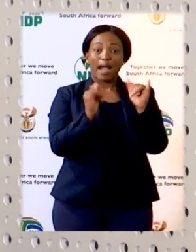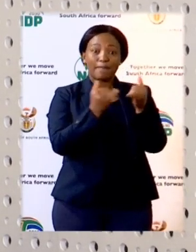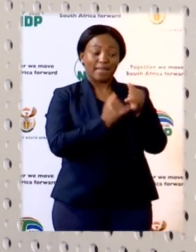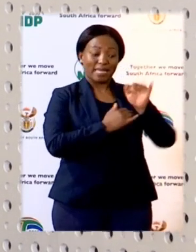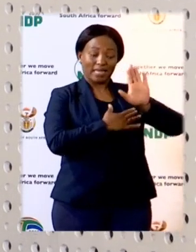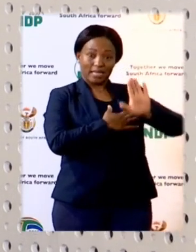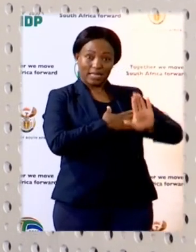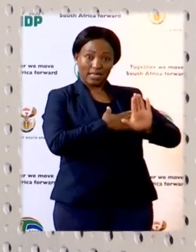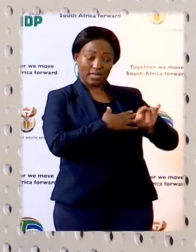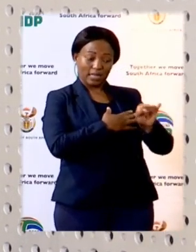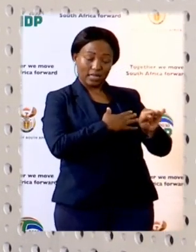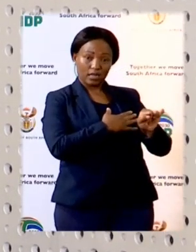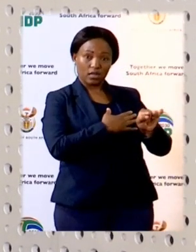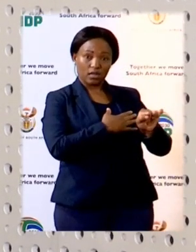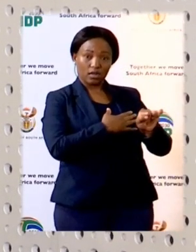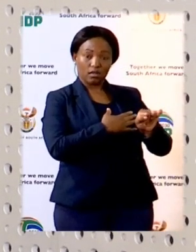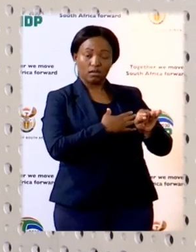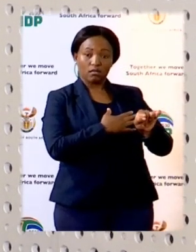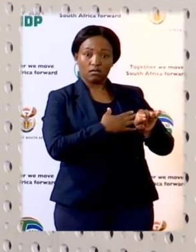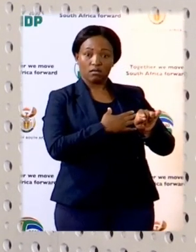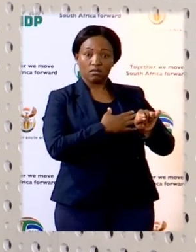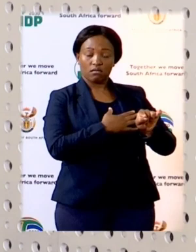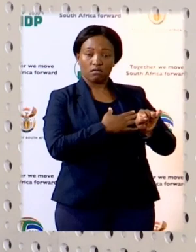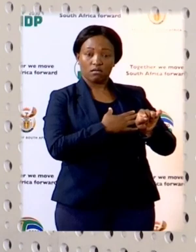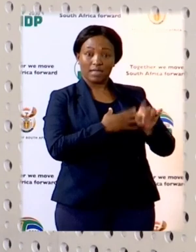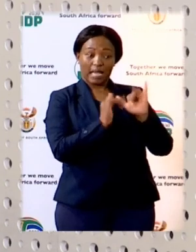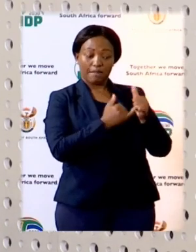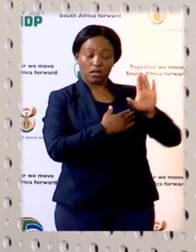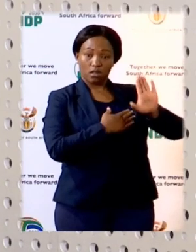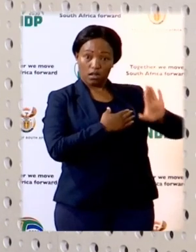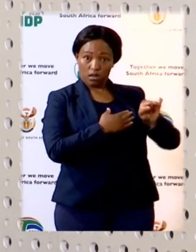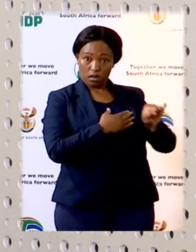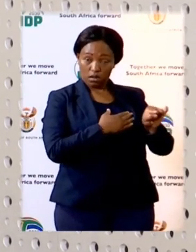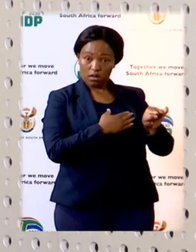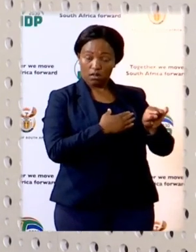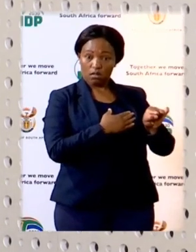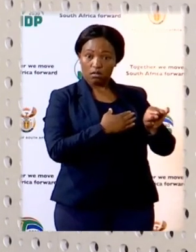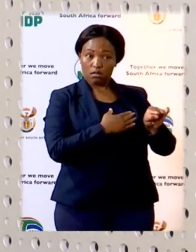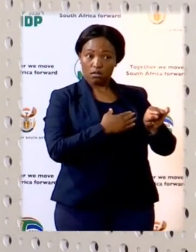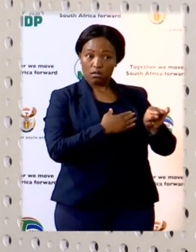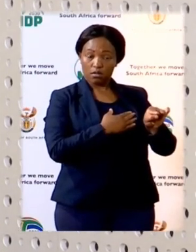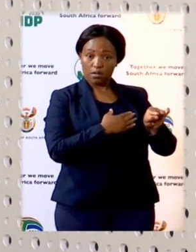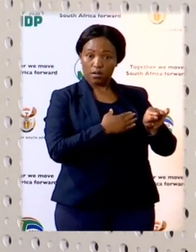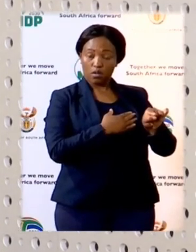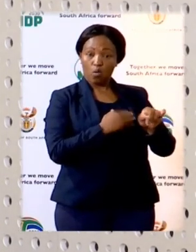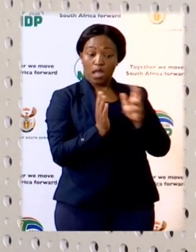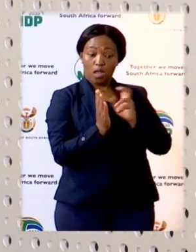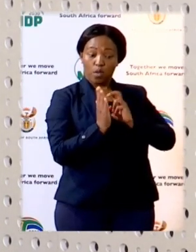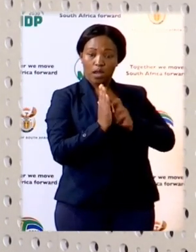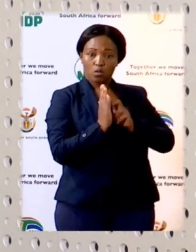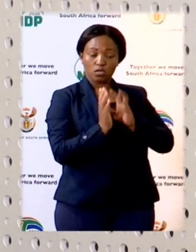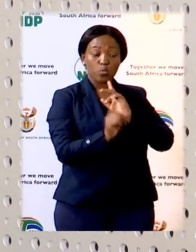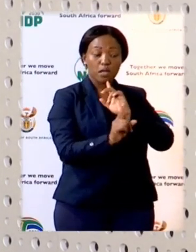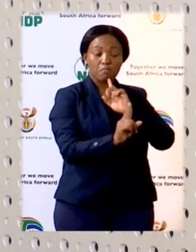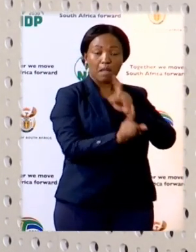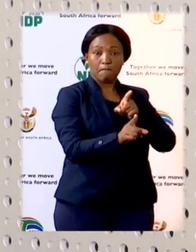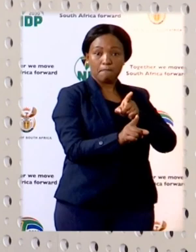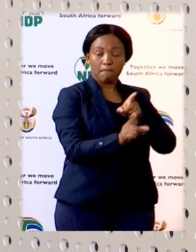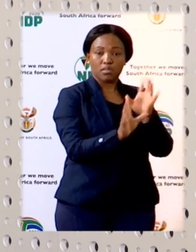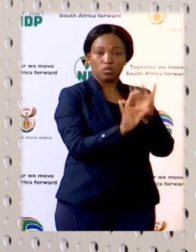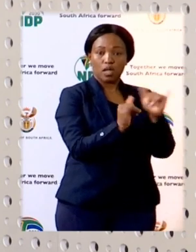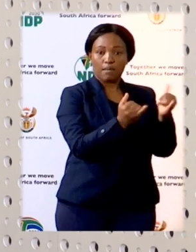adapt the provisions of the direction which or directive we're giving